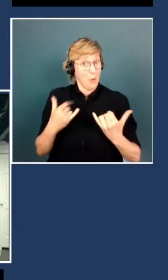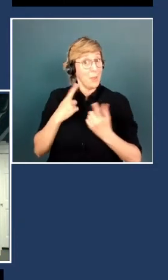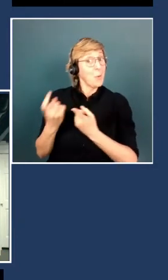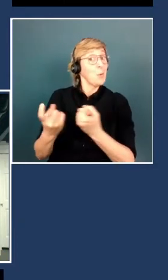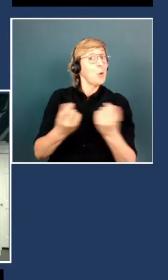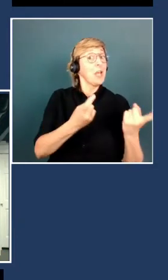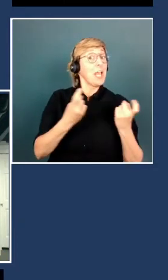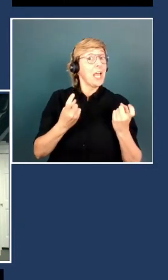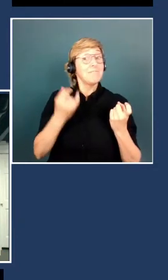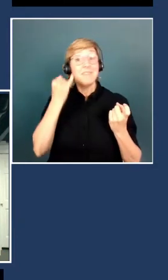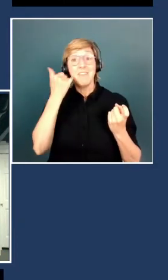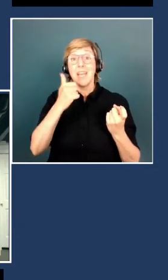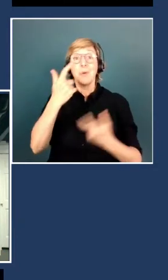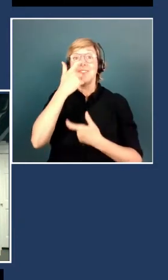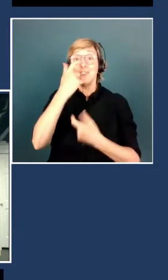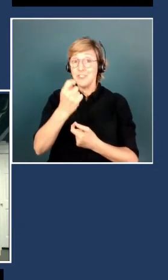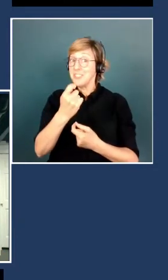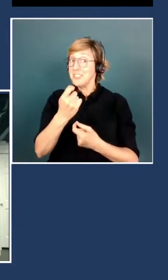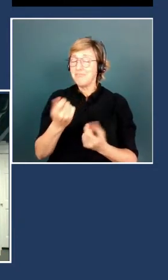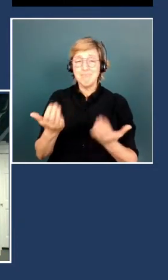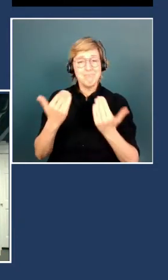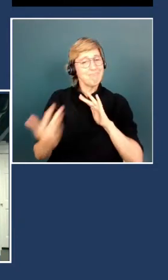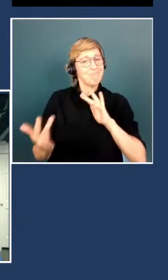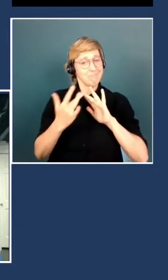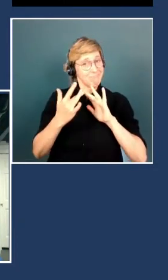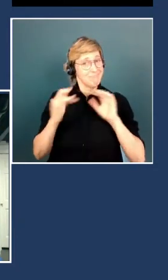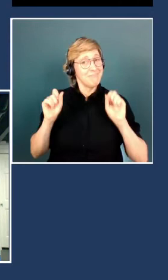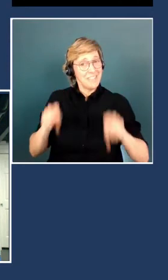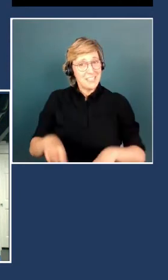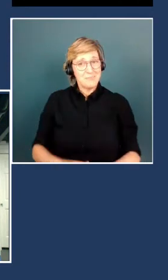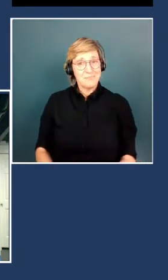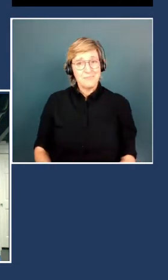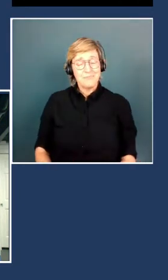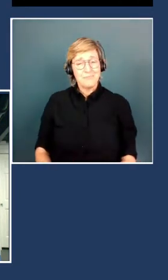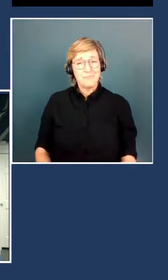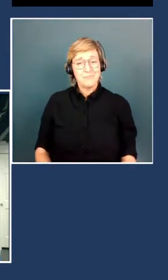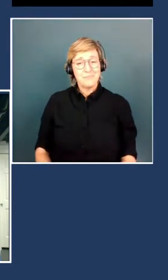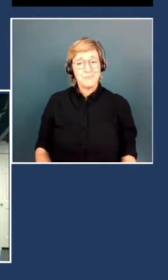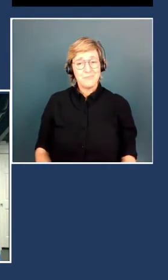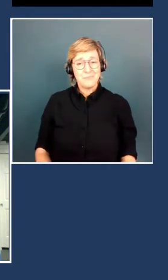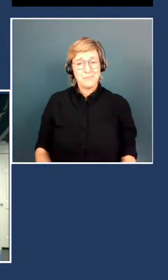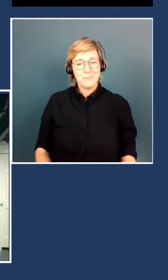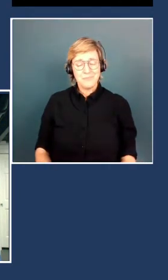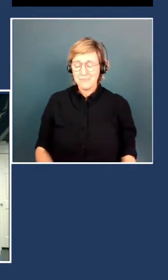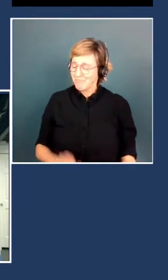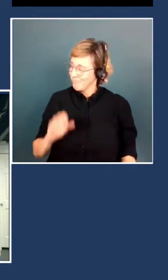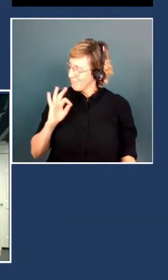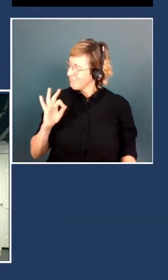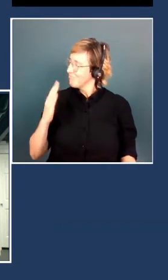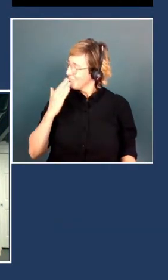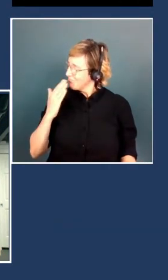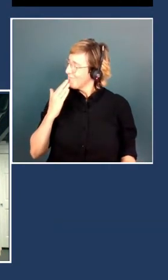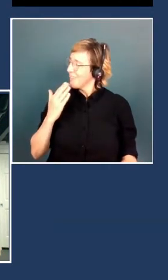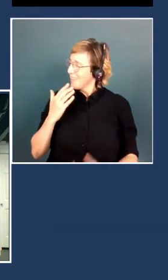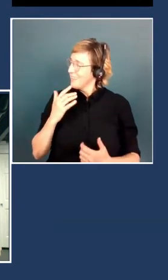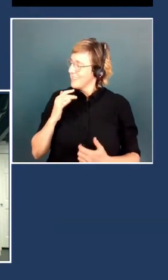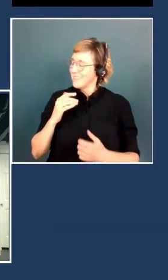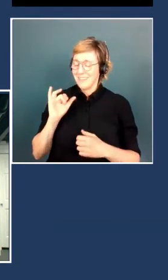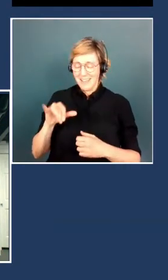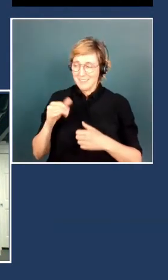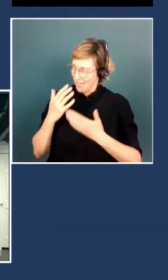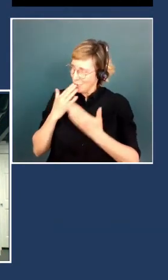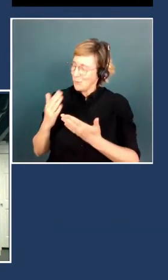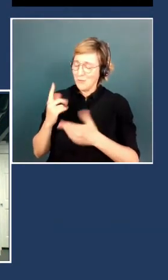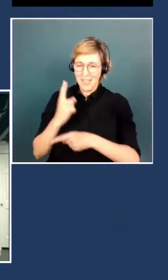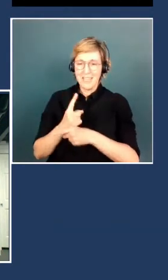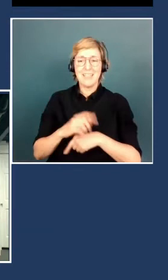anybody's interested, they can certainly reach out to us. Yes, absolutely. I appreciate that, and I think it's key